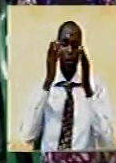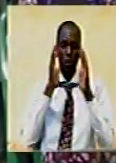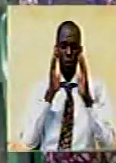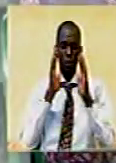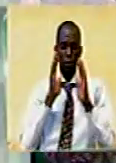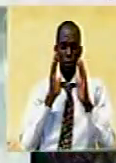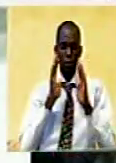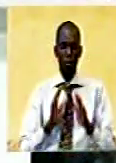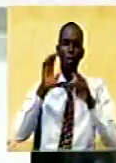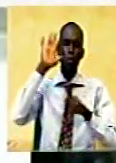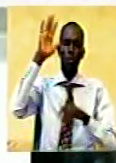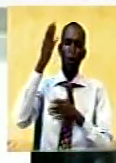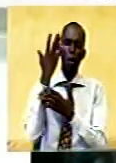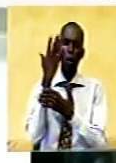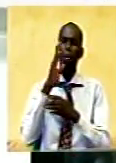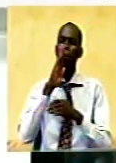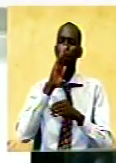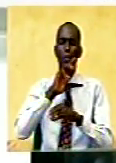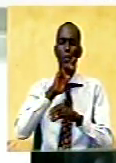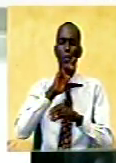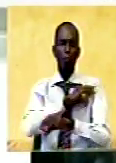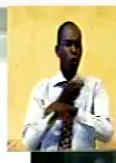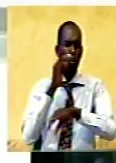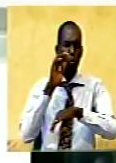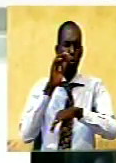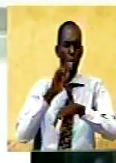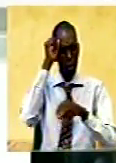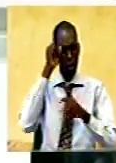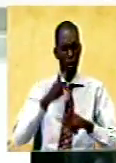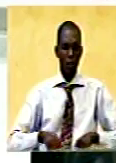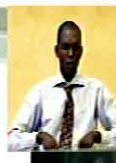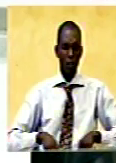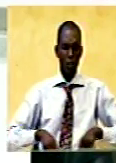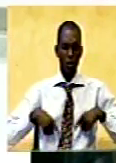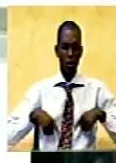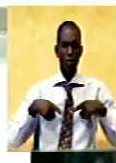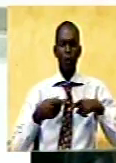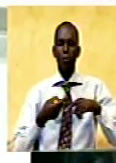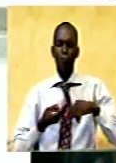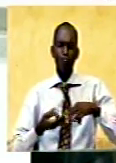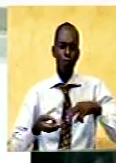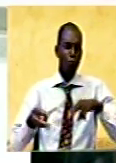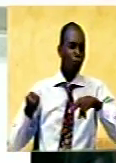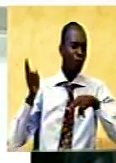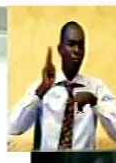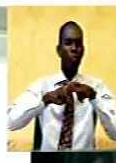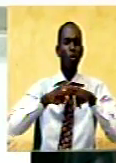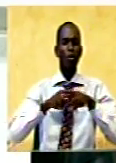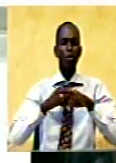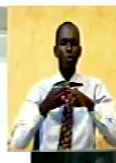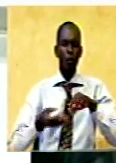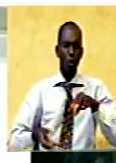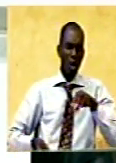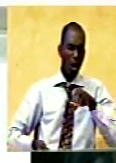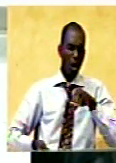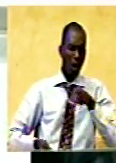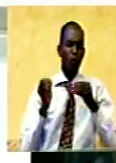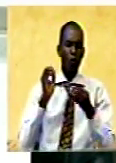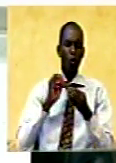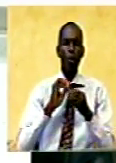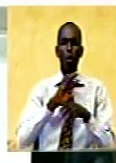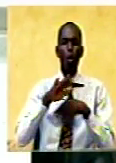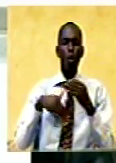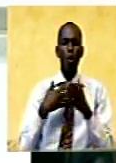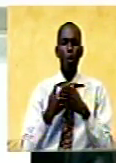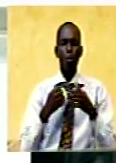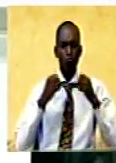Father, we pray for your servant. Let your hand be mighty upon his life. Replenish